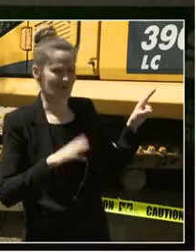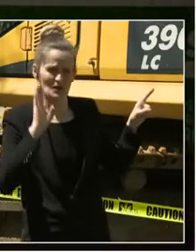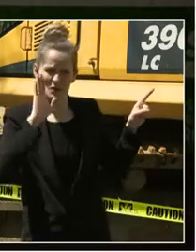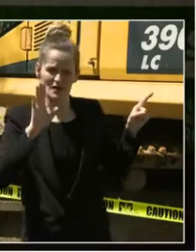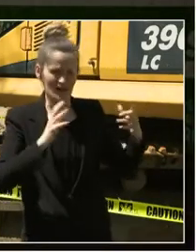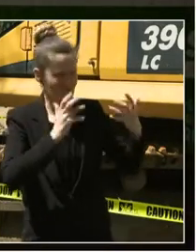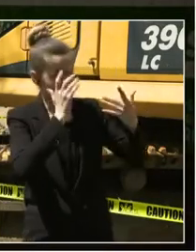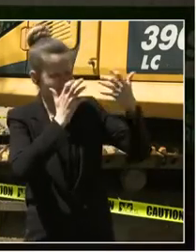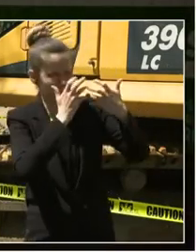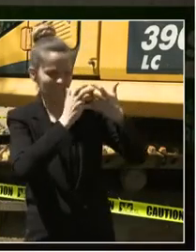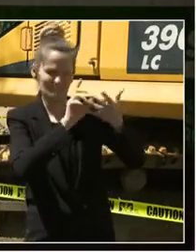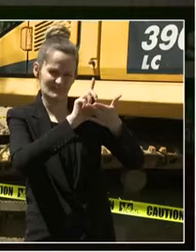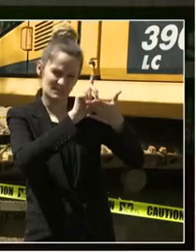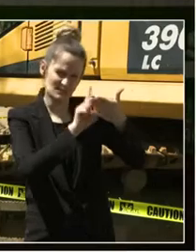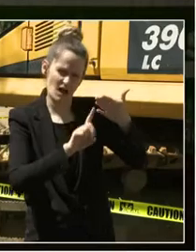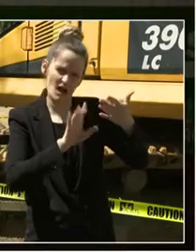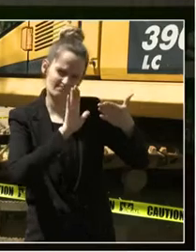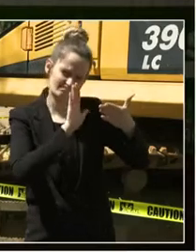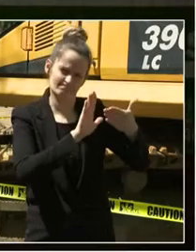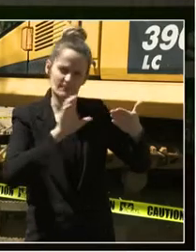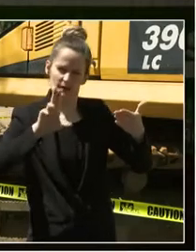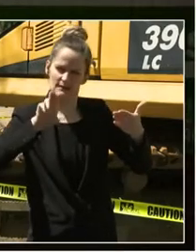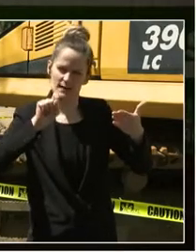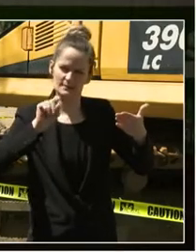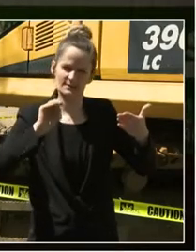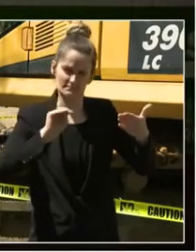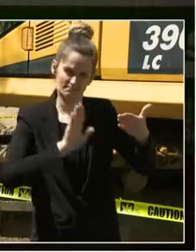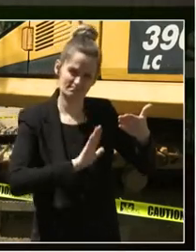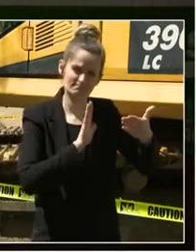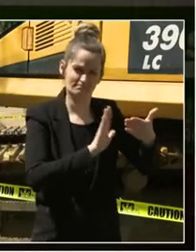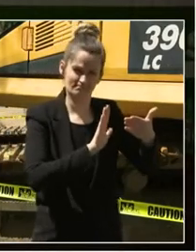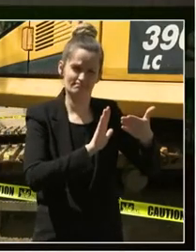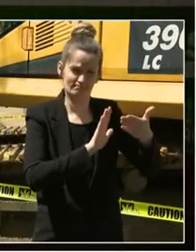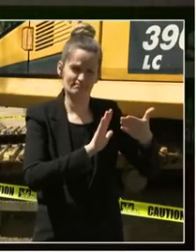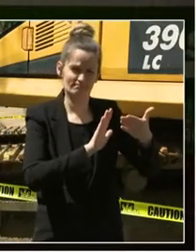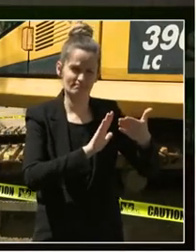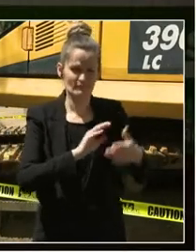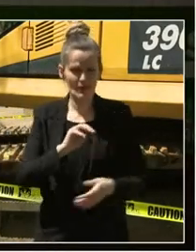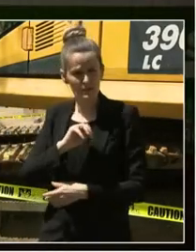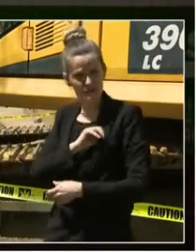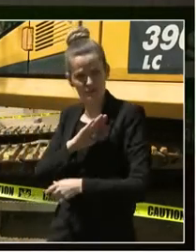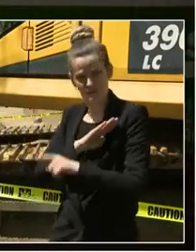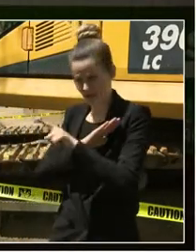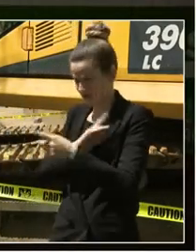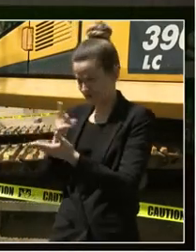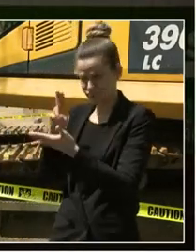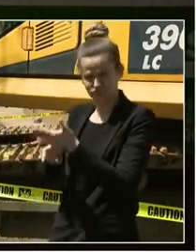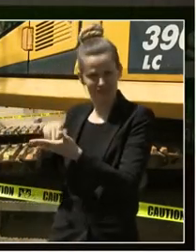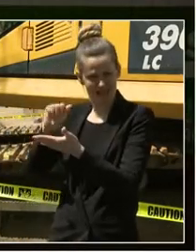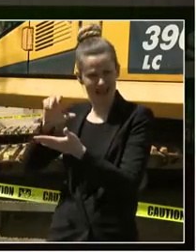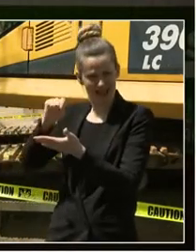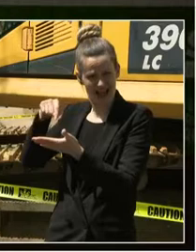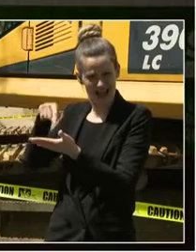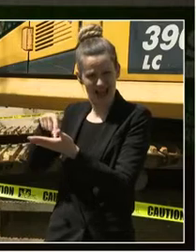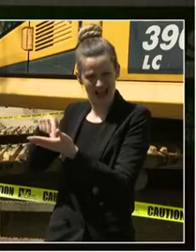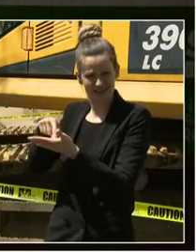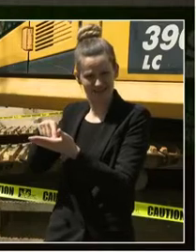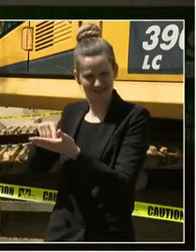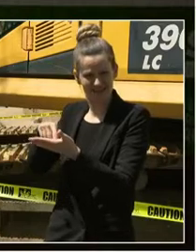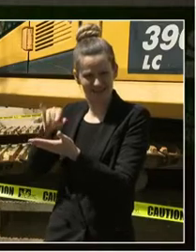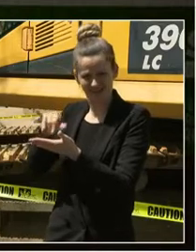Mayor Bowser, your signing of the Joy Evans Therapeutic Recreation Center Act of 2019 and